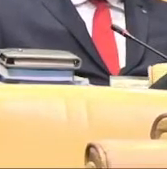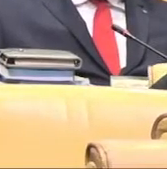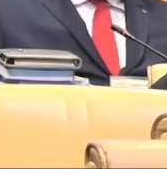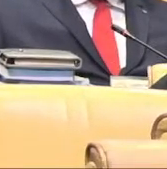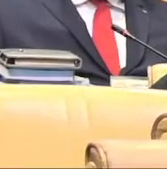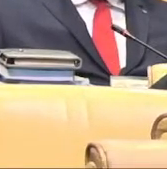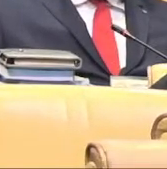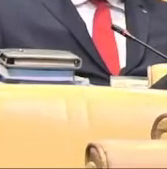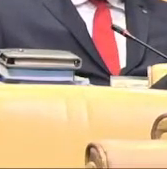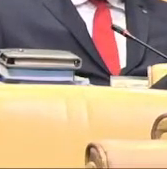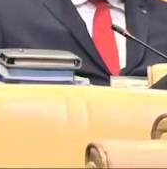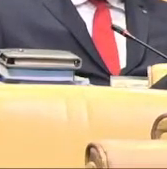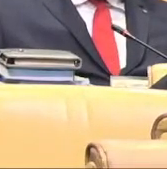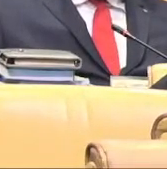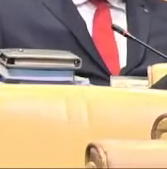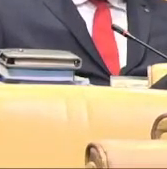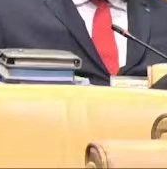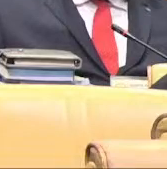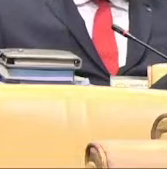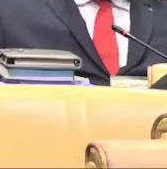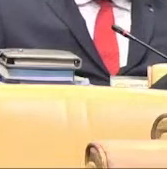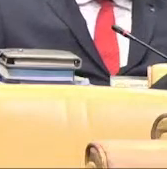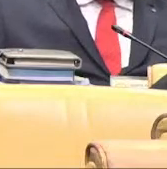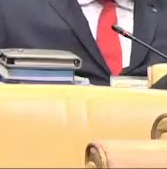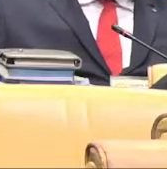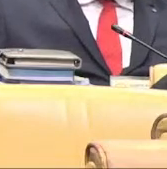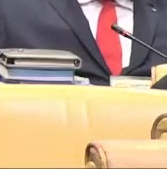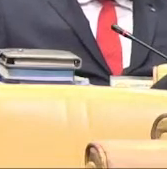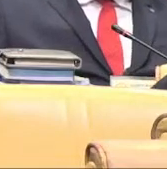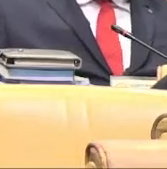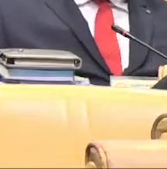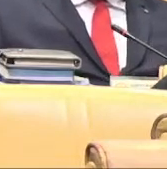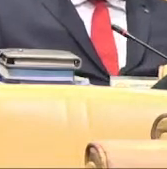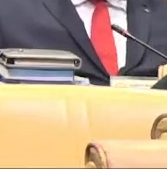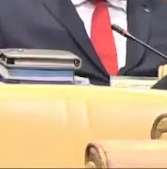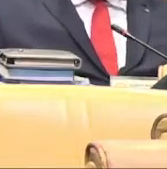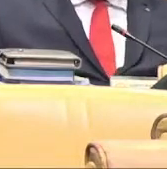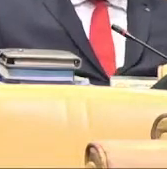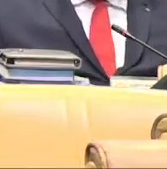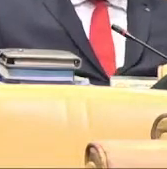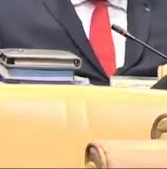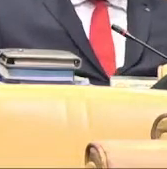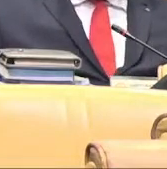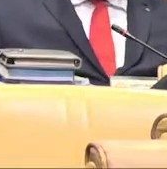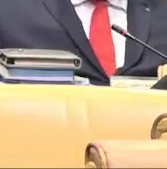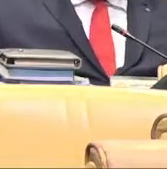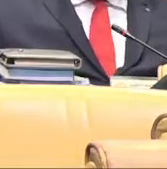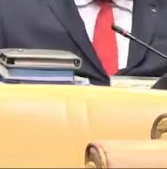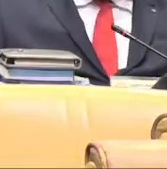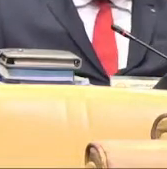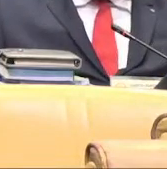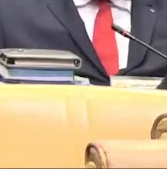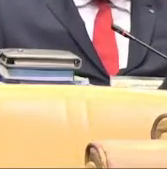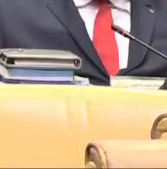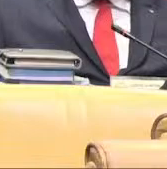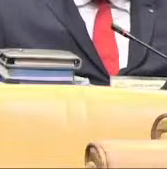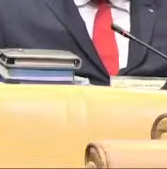for the Minister of Interior to lay the instrument on behalf of the various